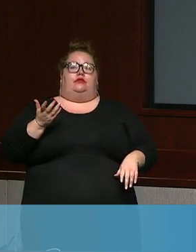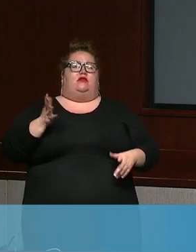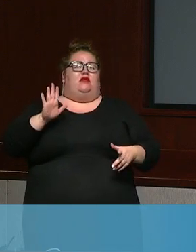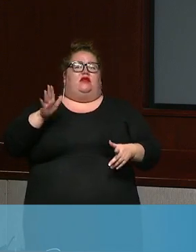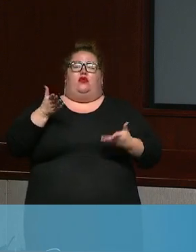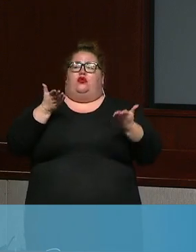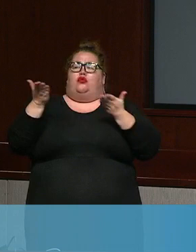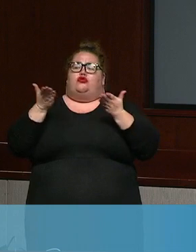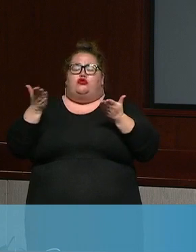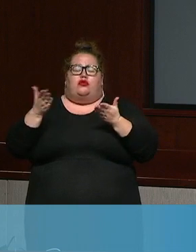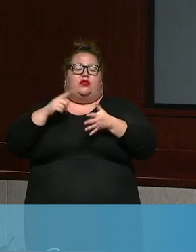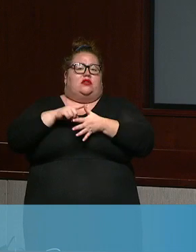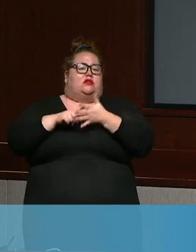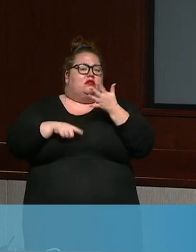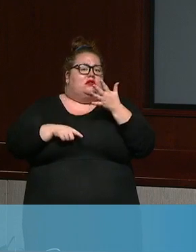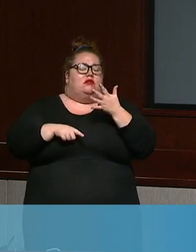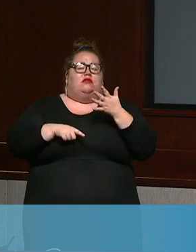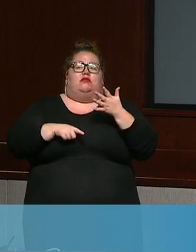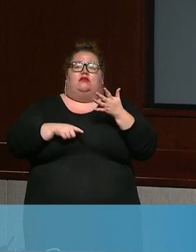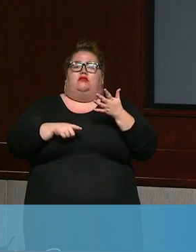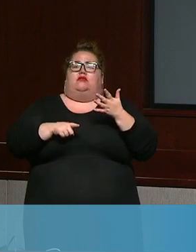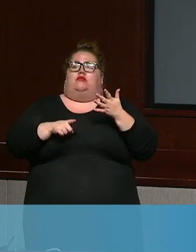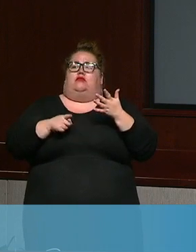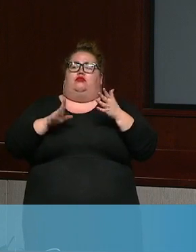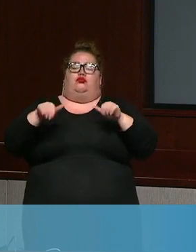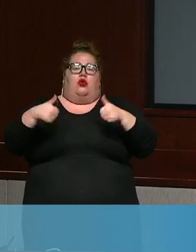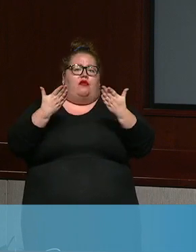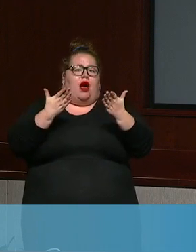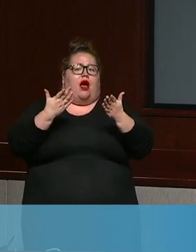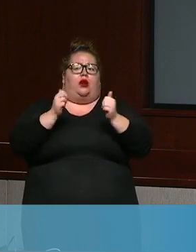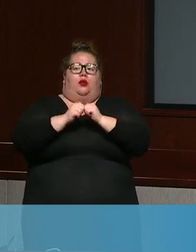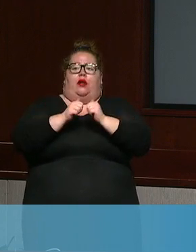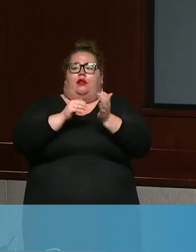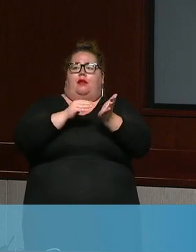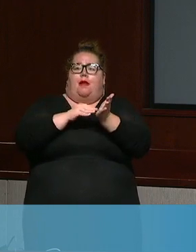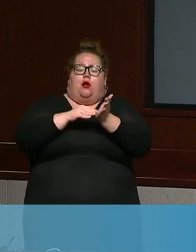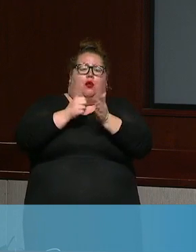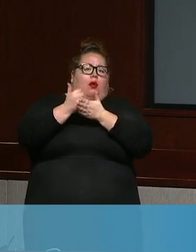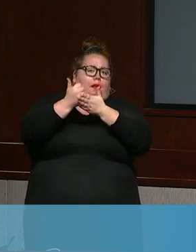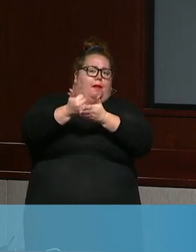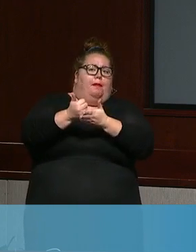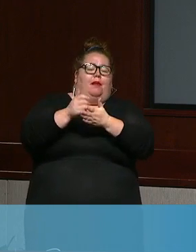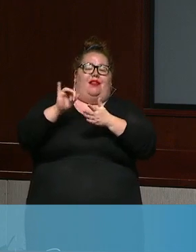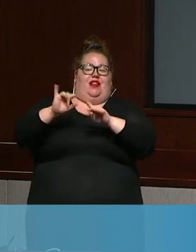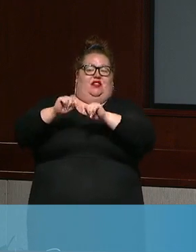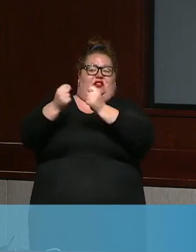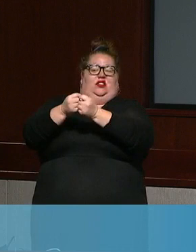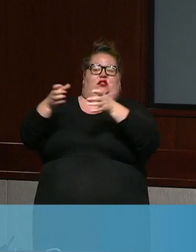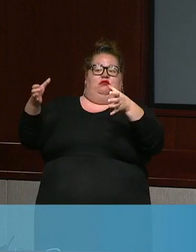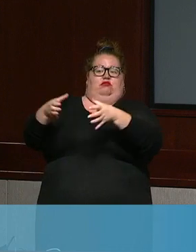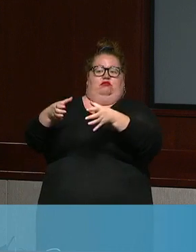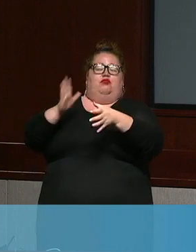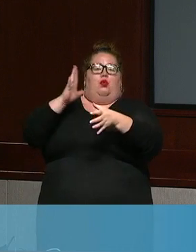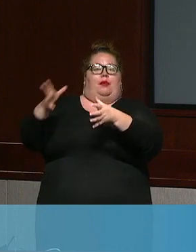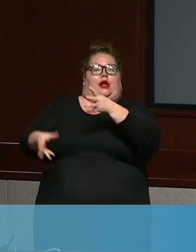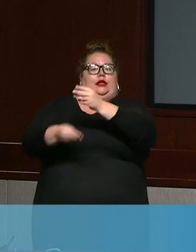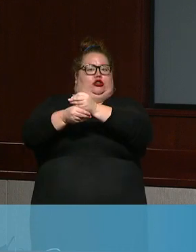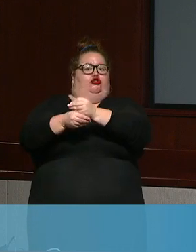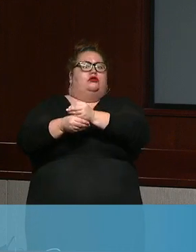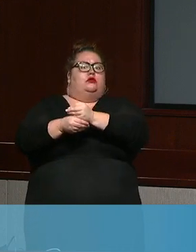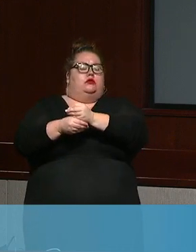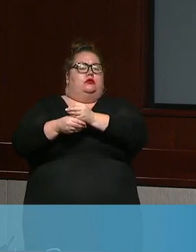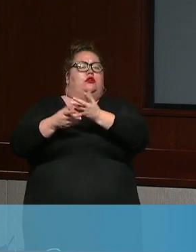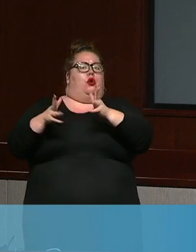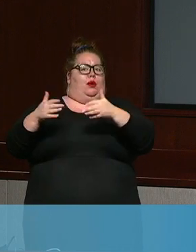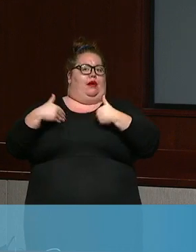they provide our county employees with medical help. That team will be, in addition to a